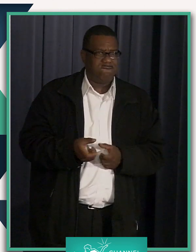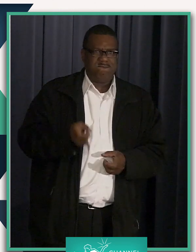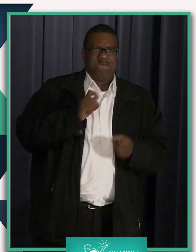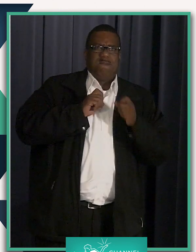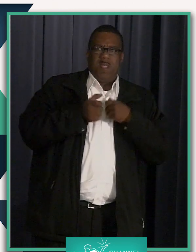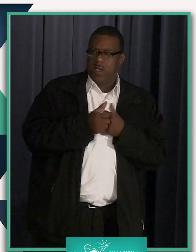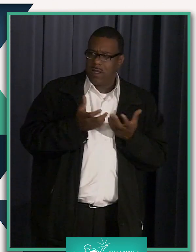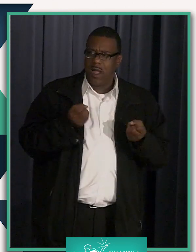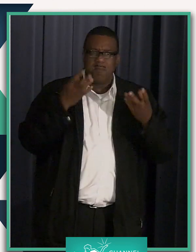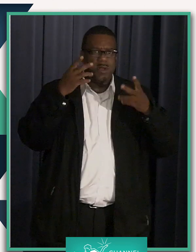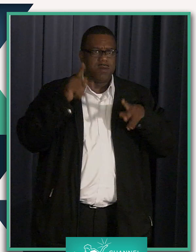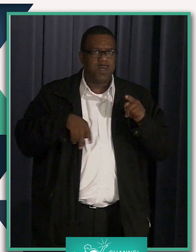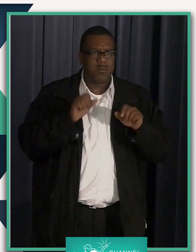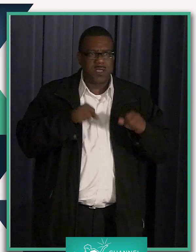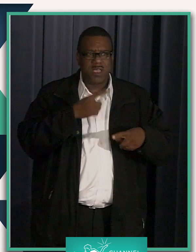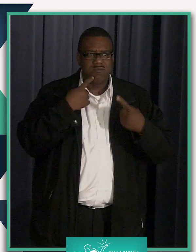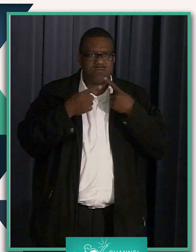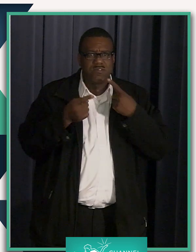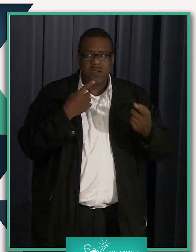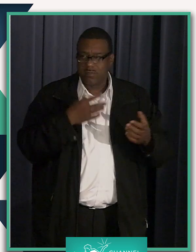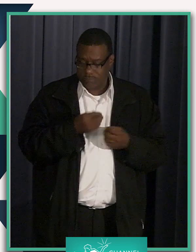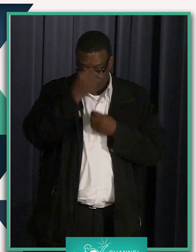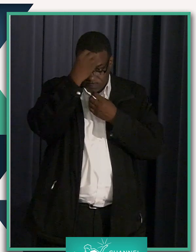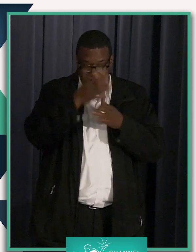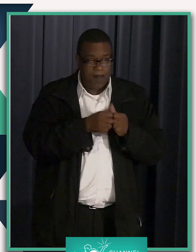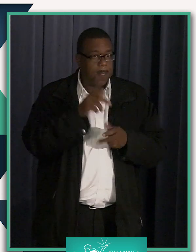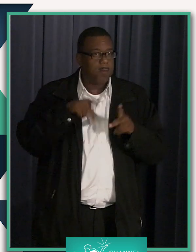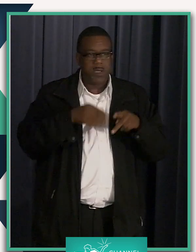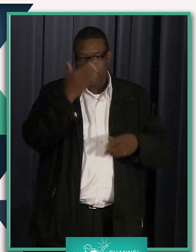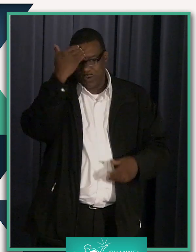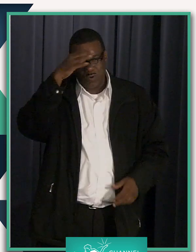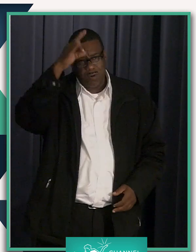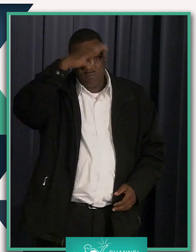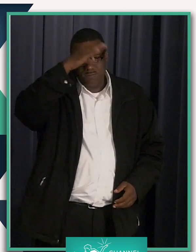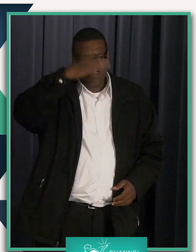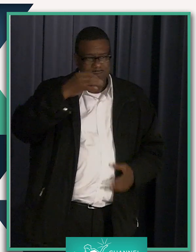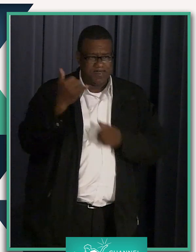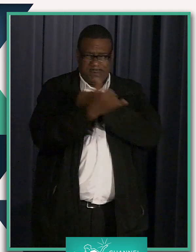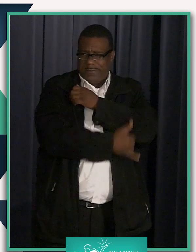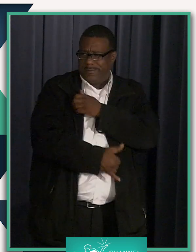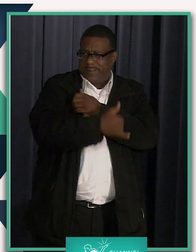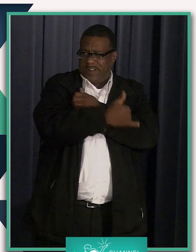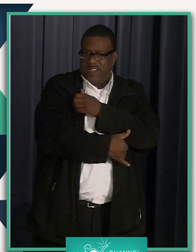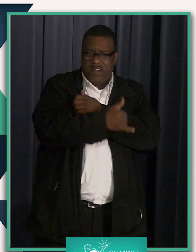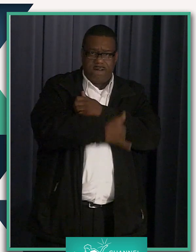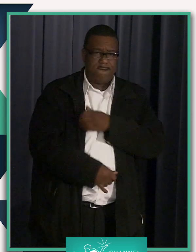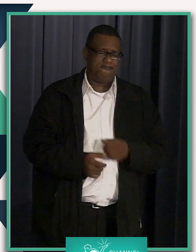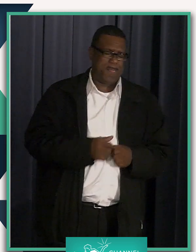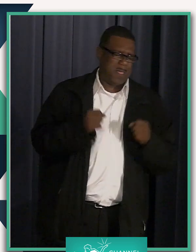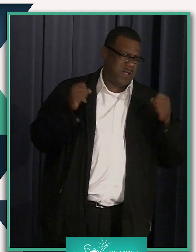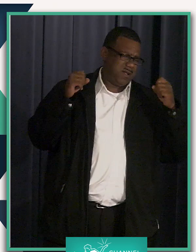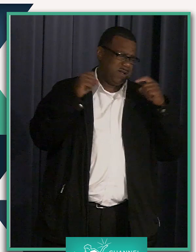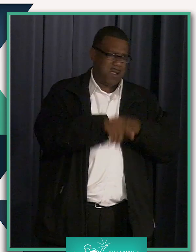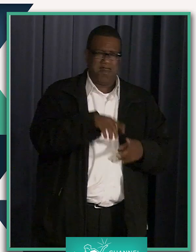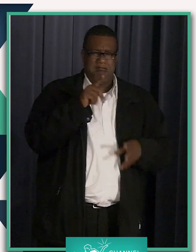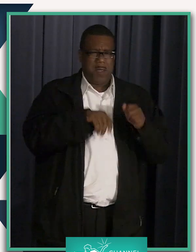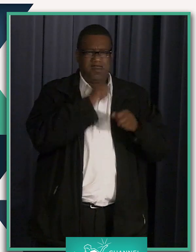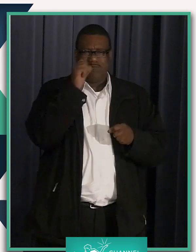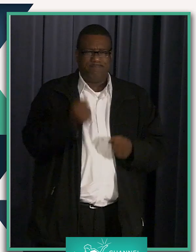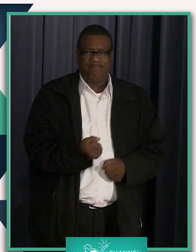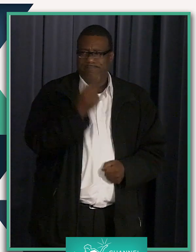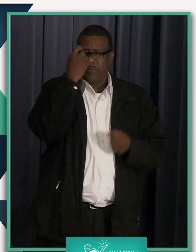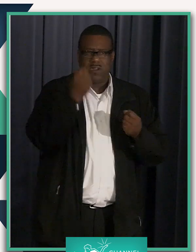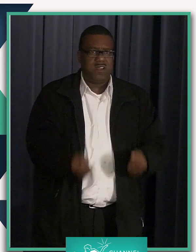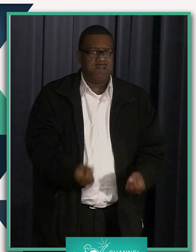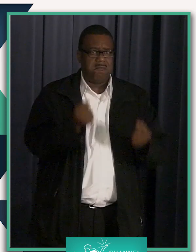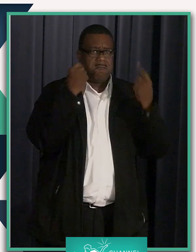right? People don't know. Somehow this country has not publicized it. Part of it's so complicated, people don't understand it. Part of it is